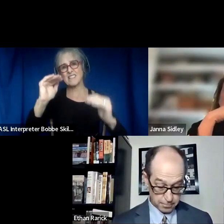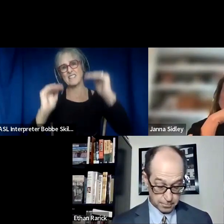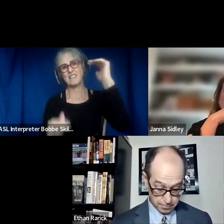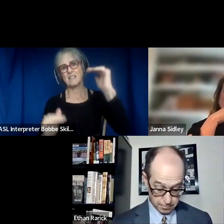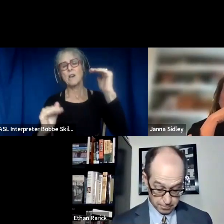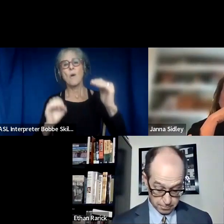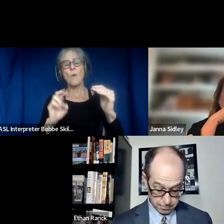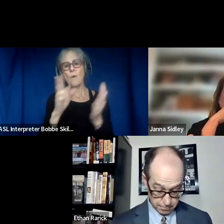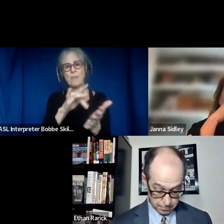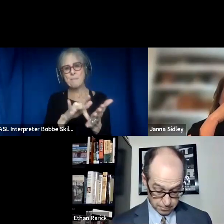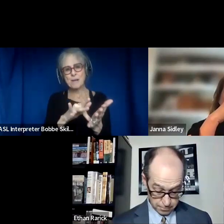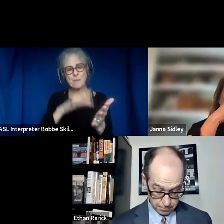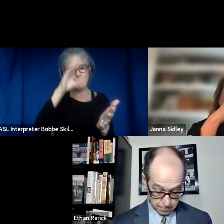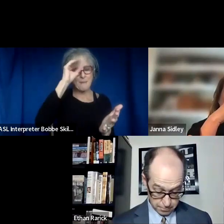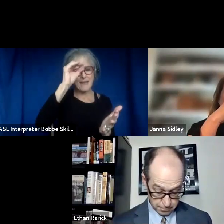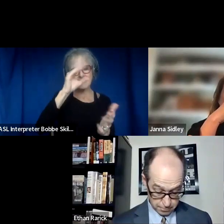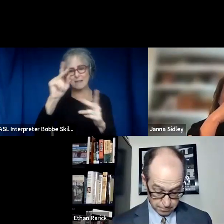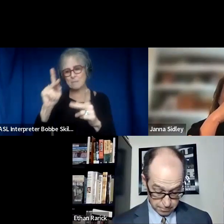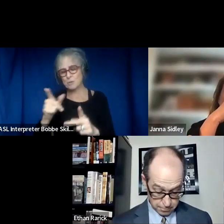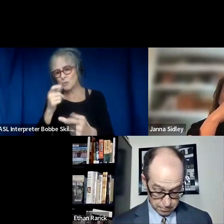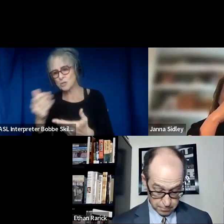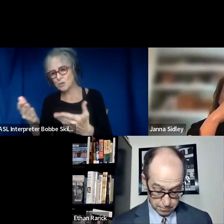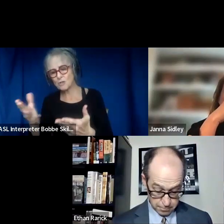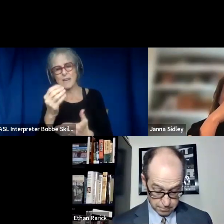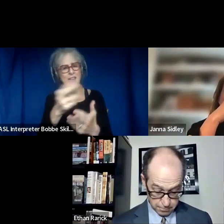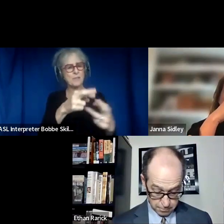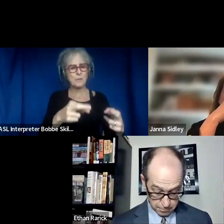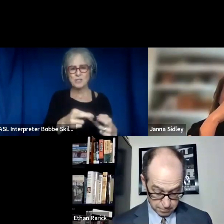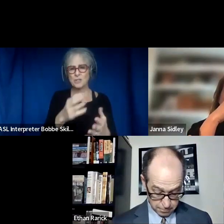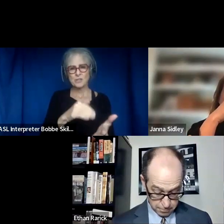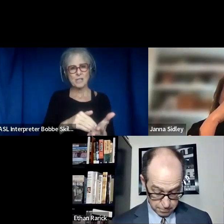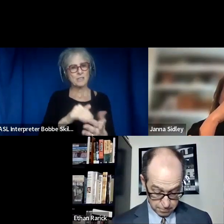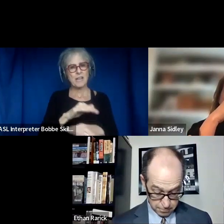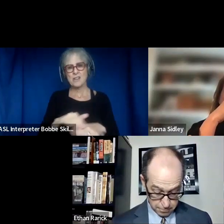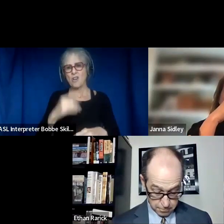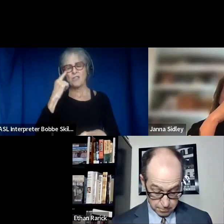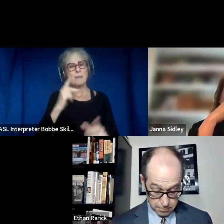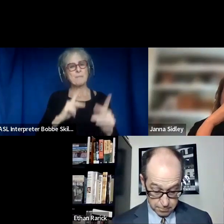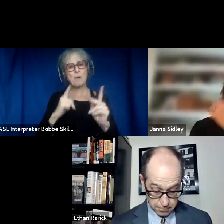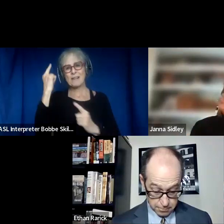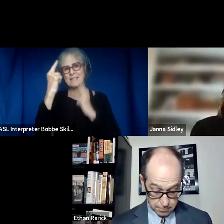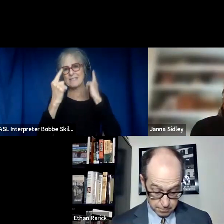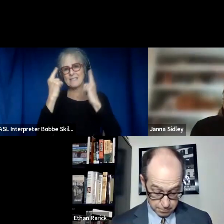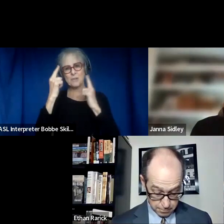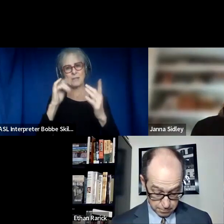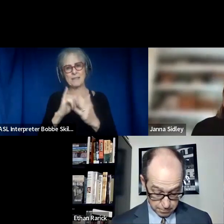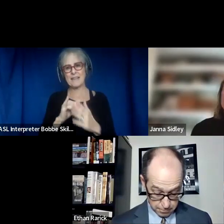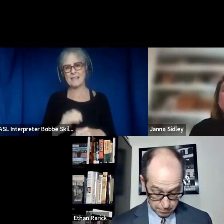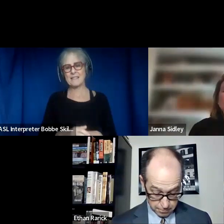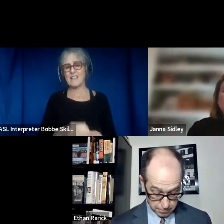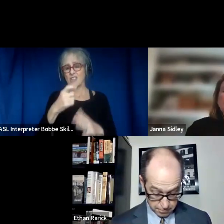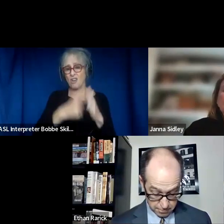person serves and the regional centers. I don't think that it's been taken into consideration, just the cost to